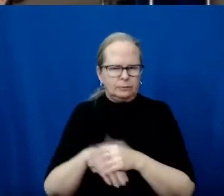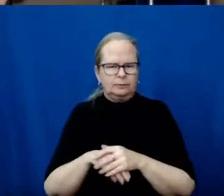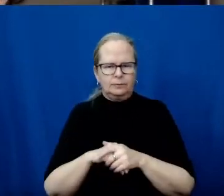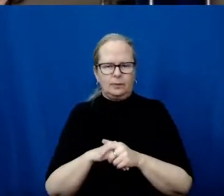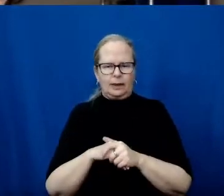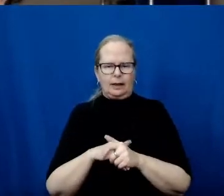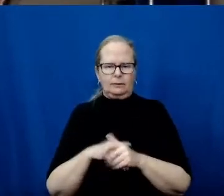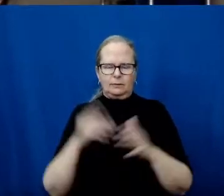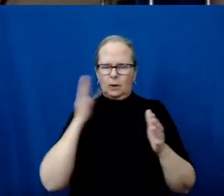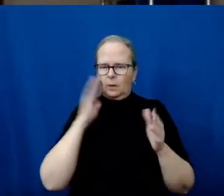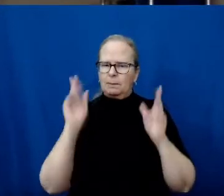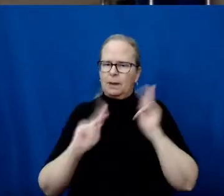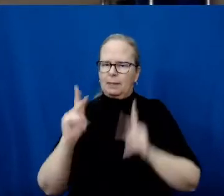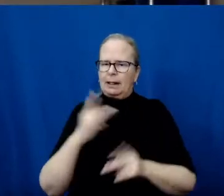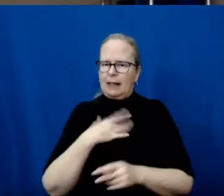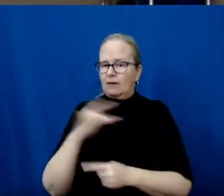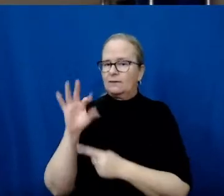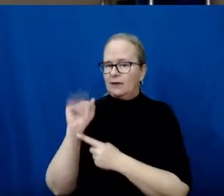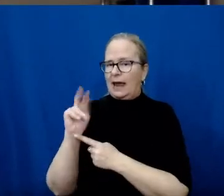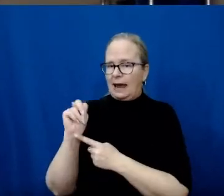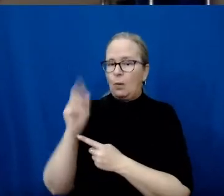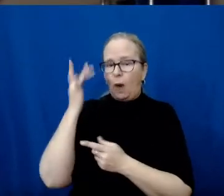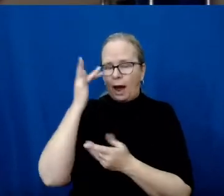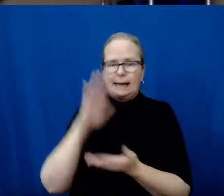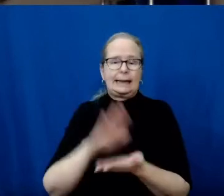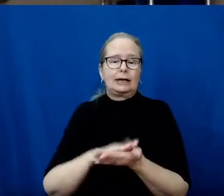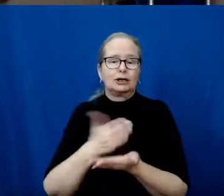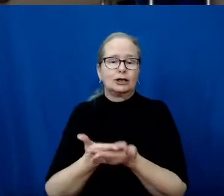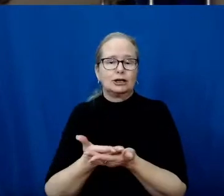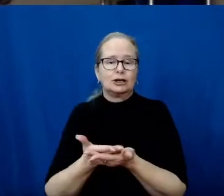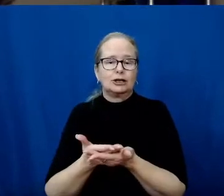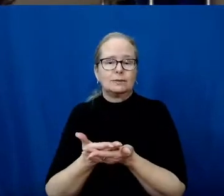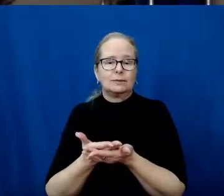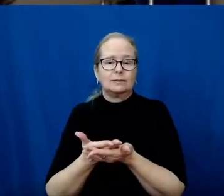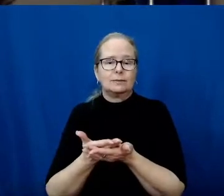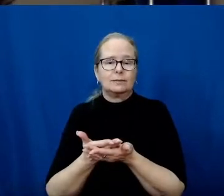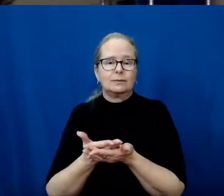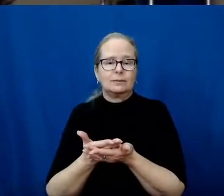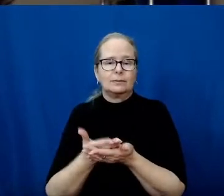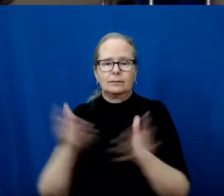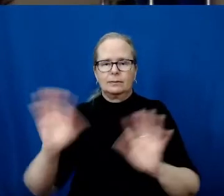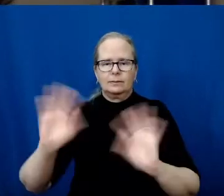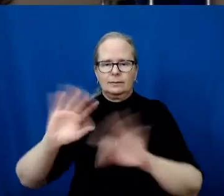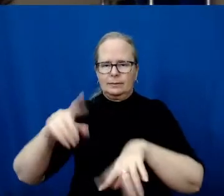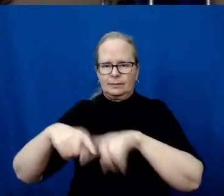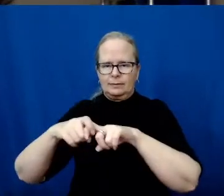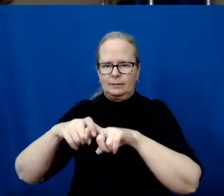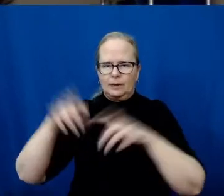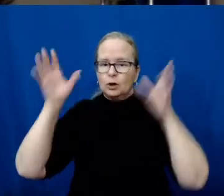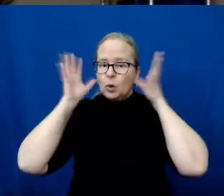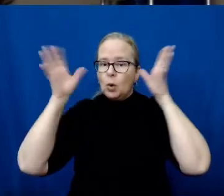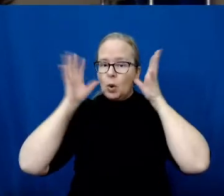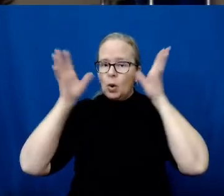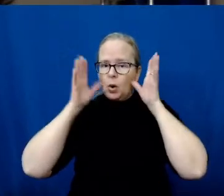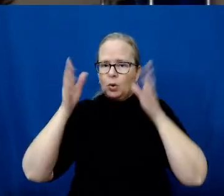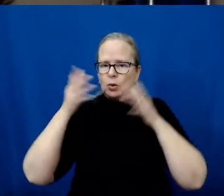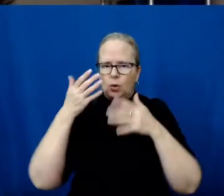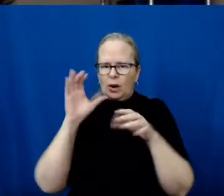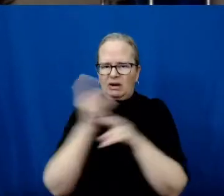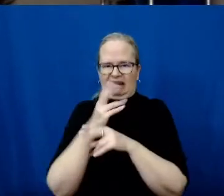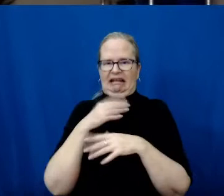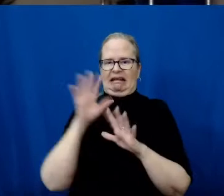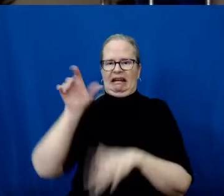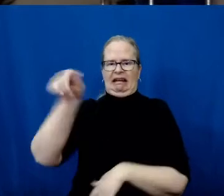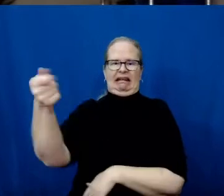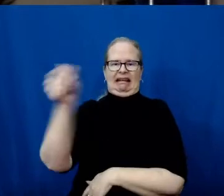Don't do it, Robert. Don't do it. If it's noisy, they won't use it, right? And as soon as you shut the fan off, then you've